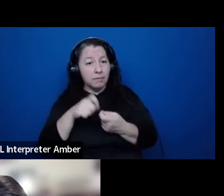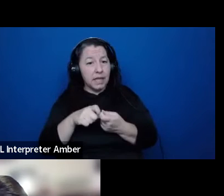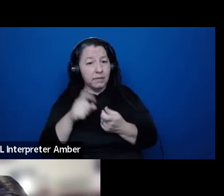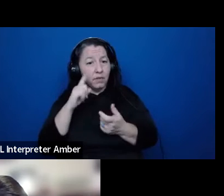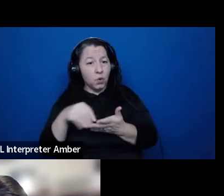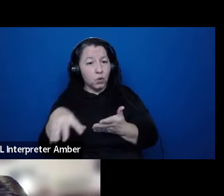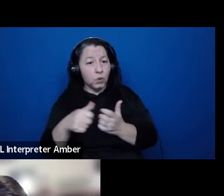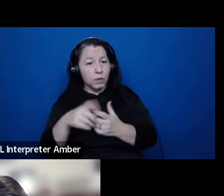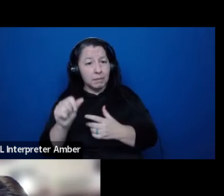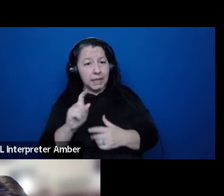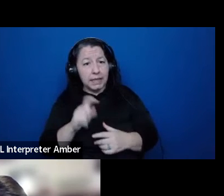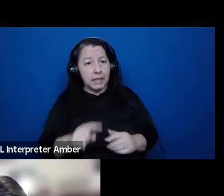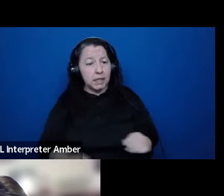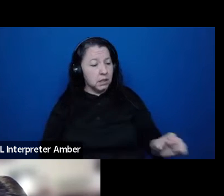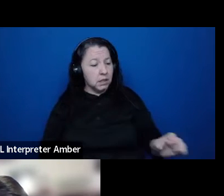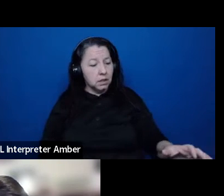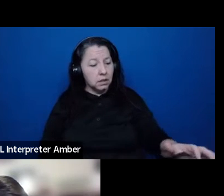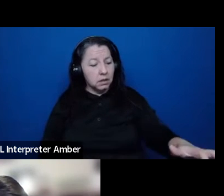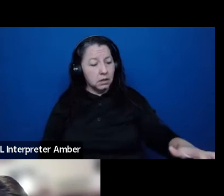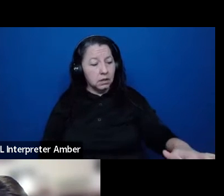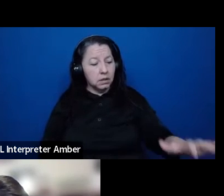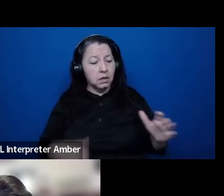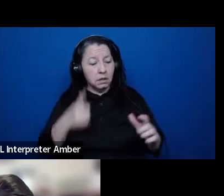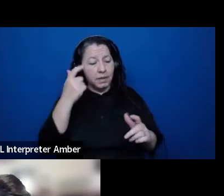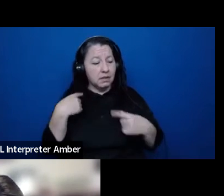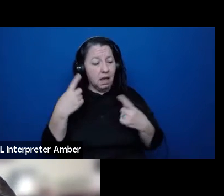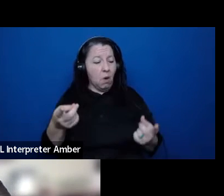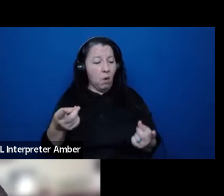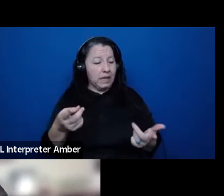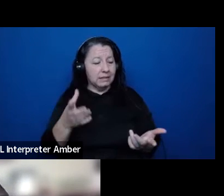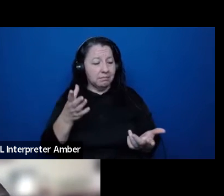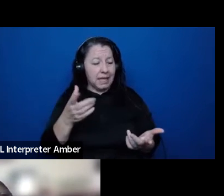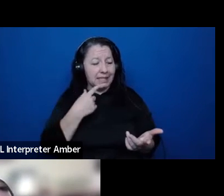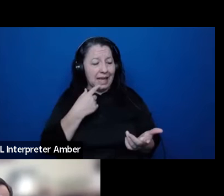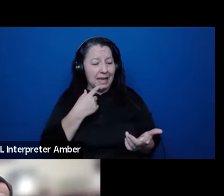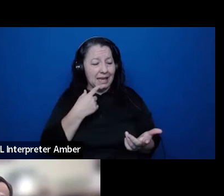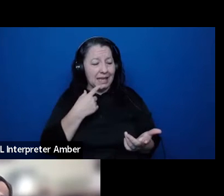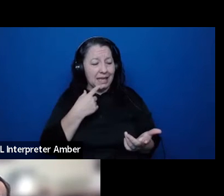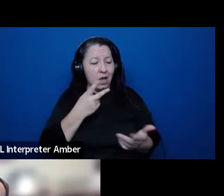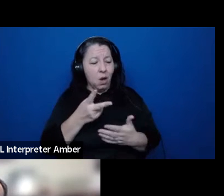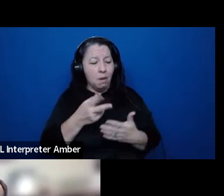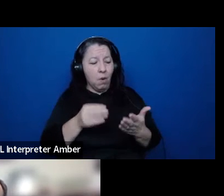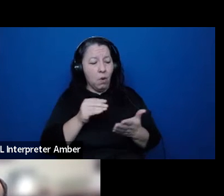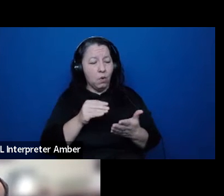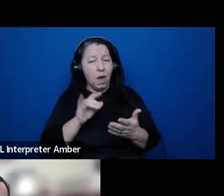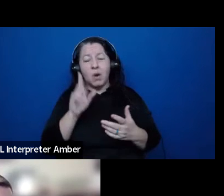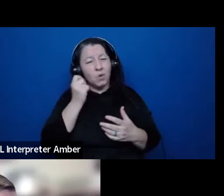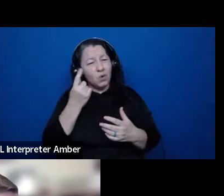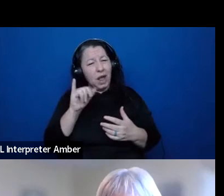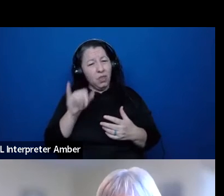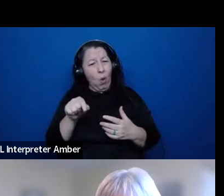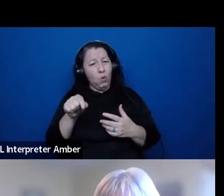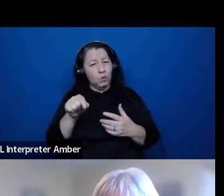disabilities? Because I've always been saying that, those are the students that are going to be left behind,